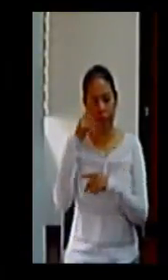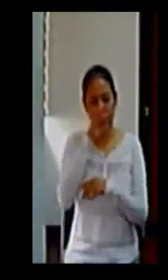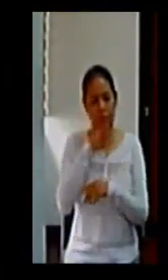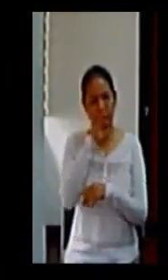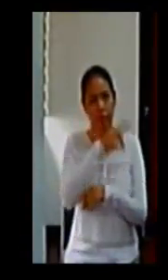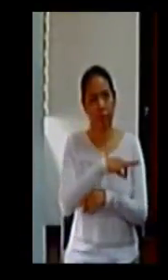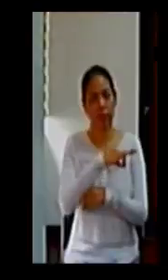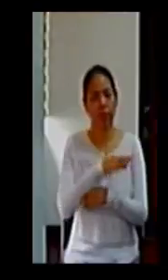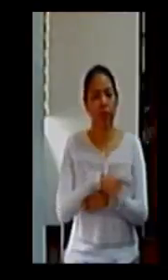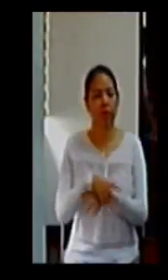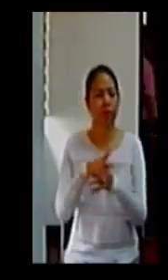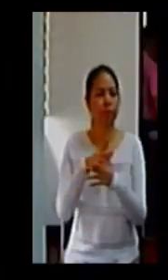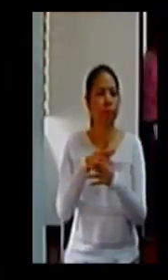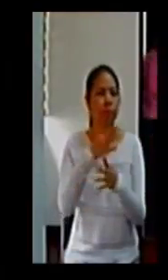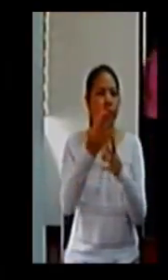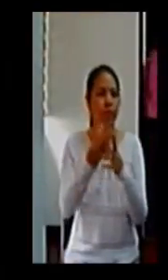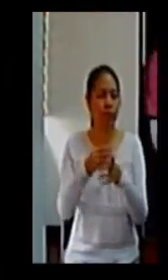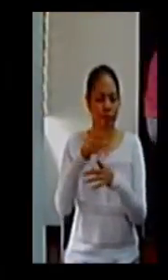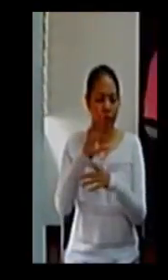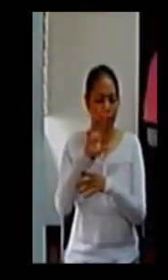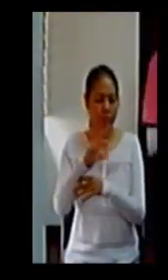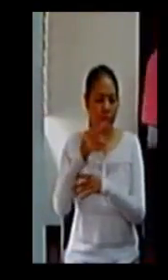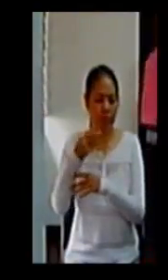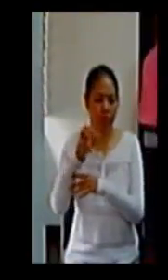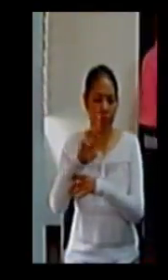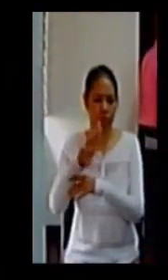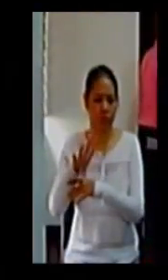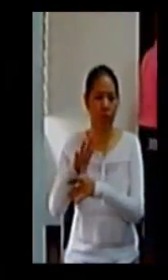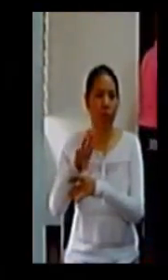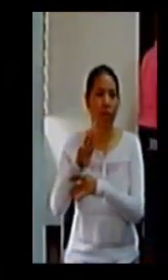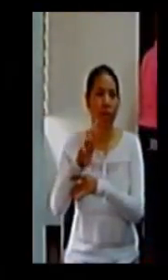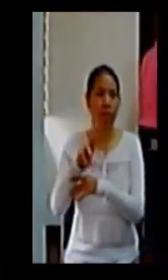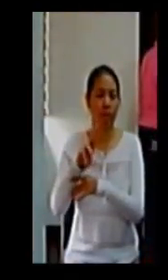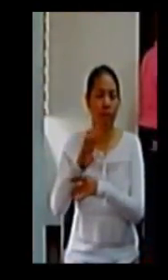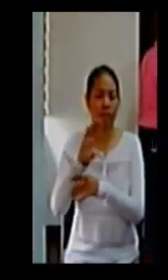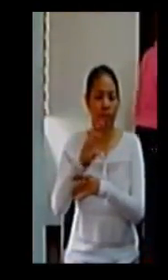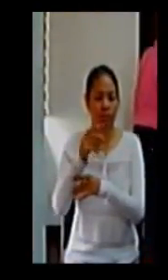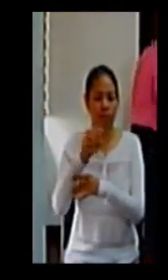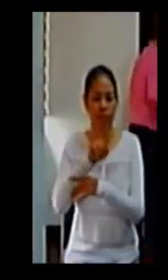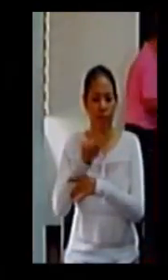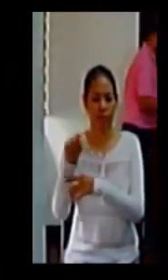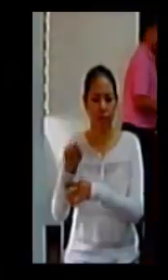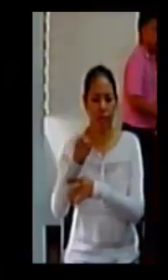the Commission, docketed as CHR case number